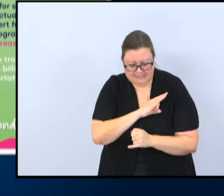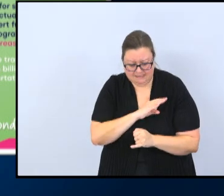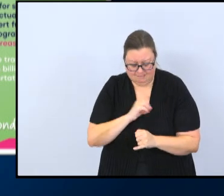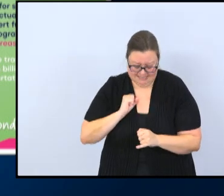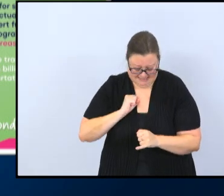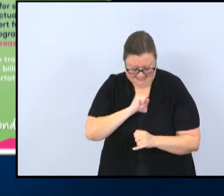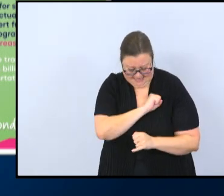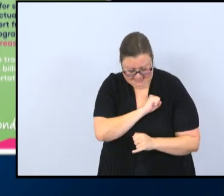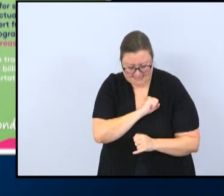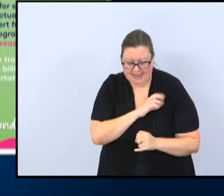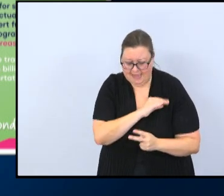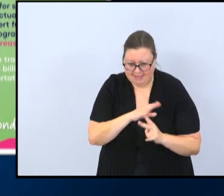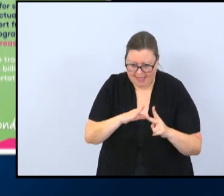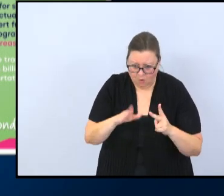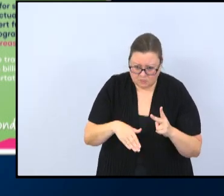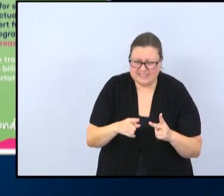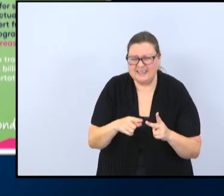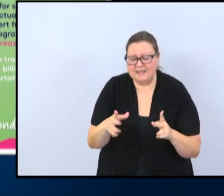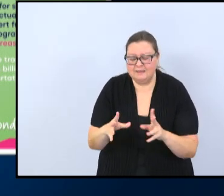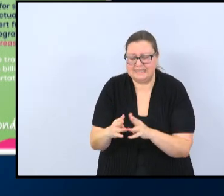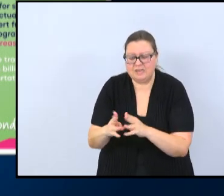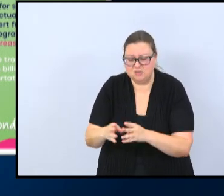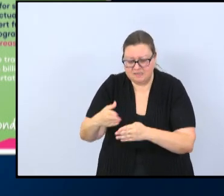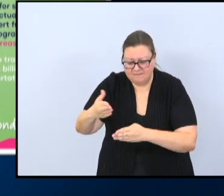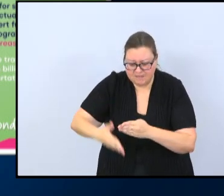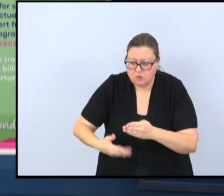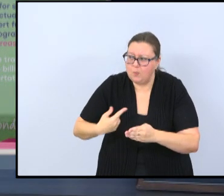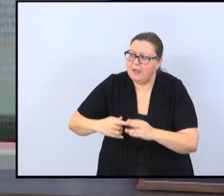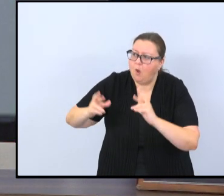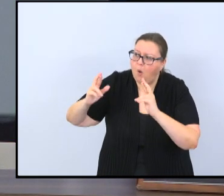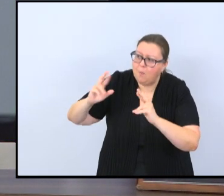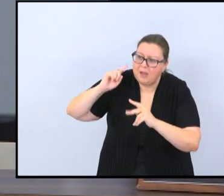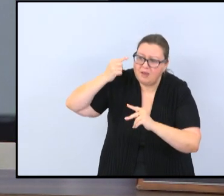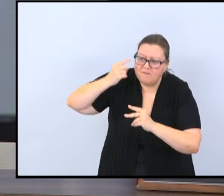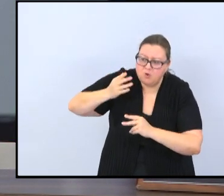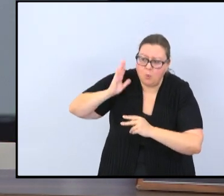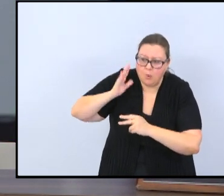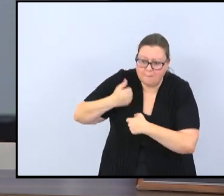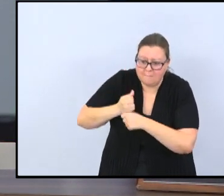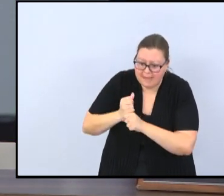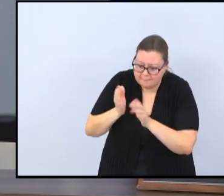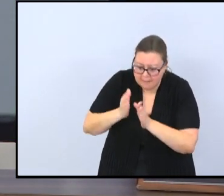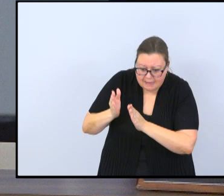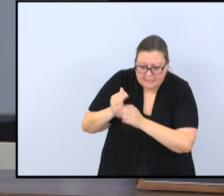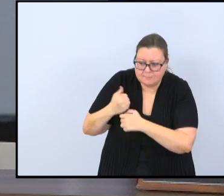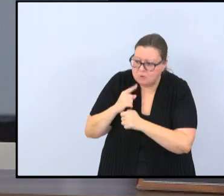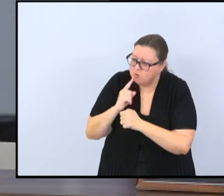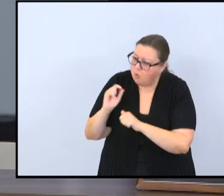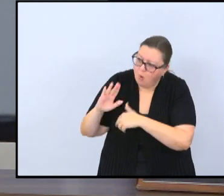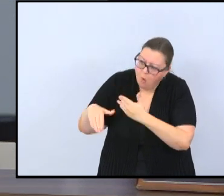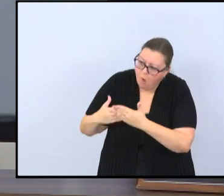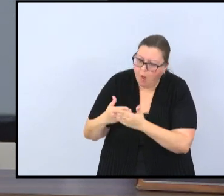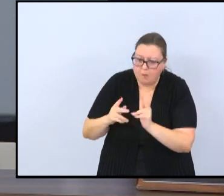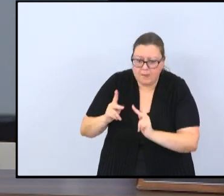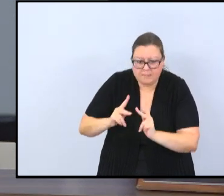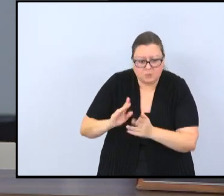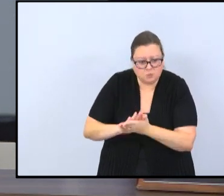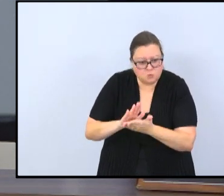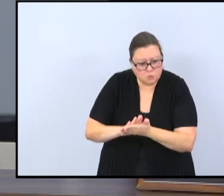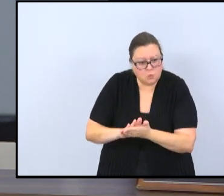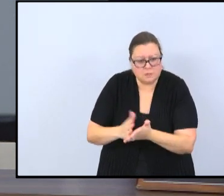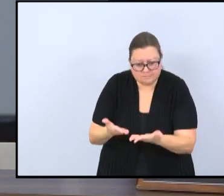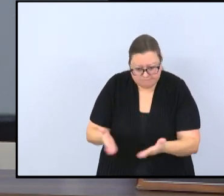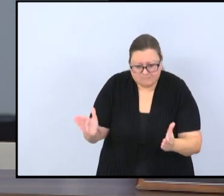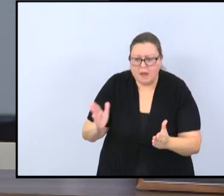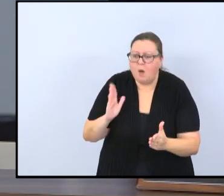the Senate, along with our governor, have made strides to ensure all public schools receive the necessary funding to meet the needs of every single student